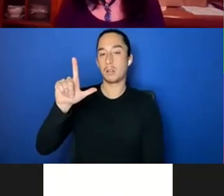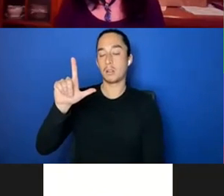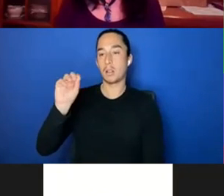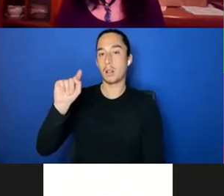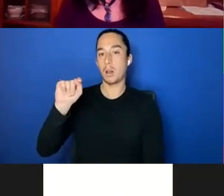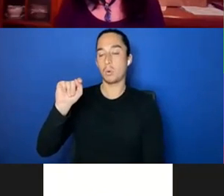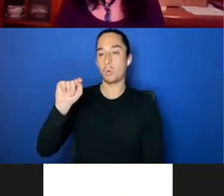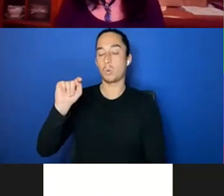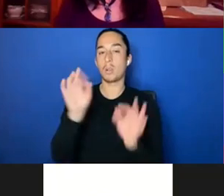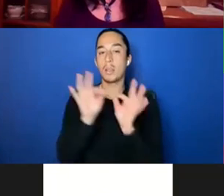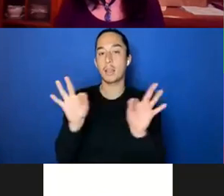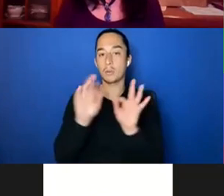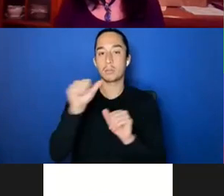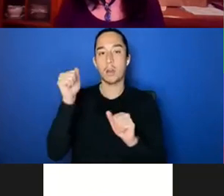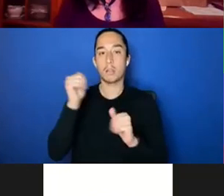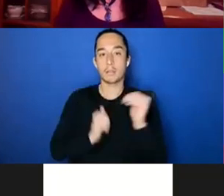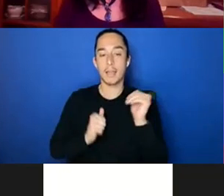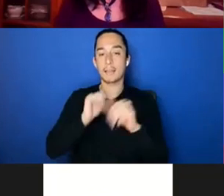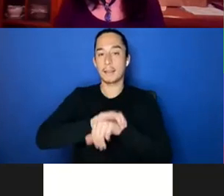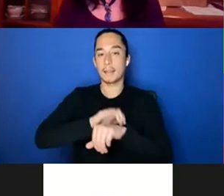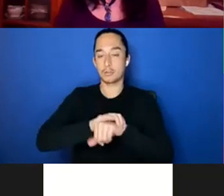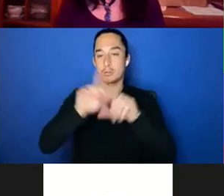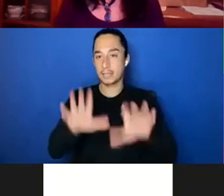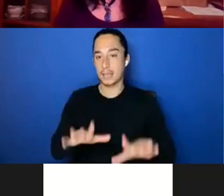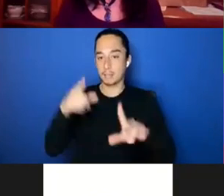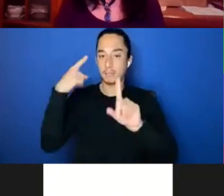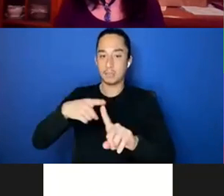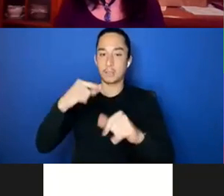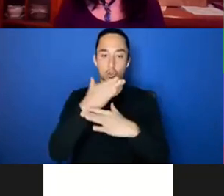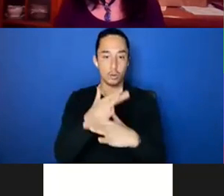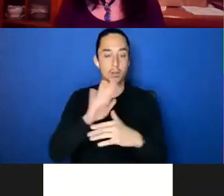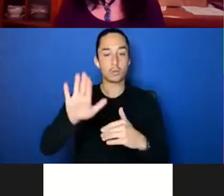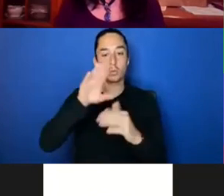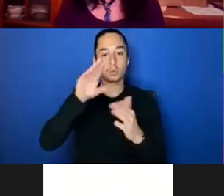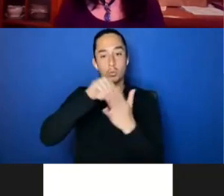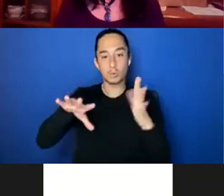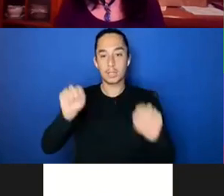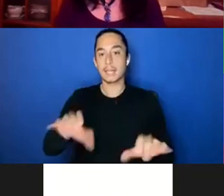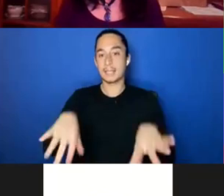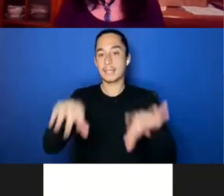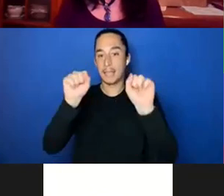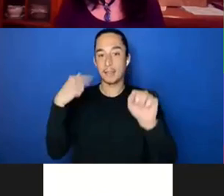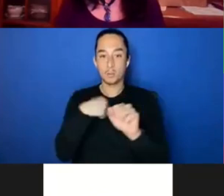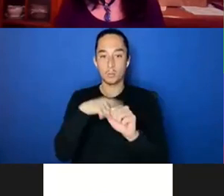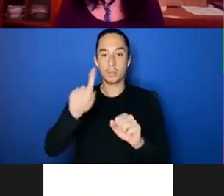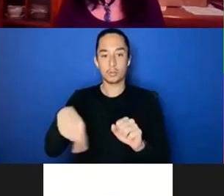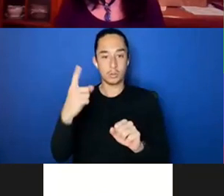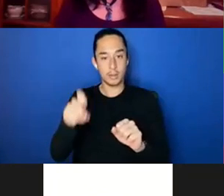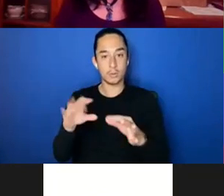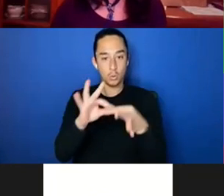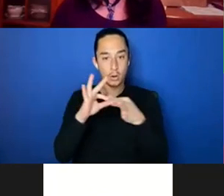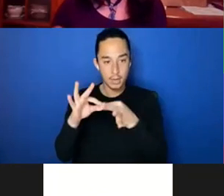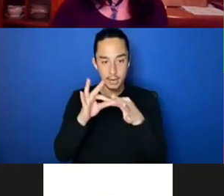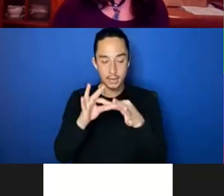English exam, specifically in German, that your students would be able to take. We would just need to coordinate that. And once